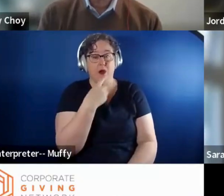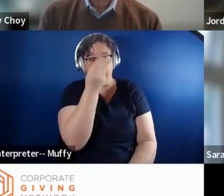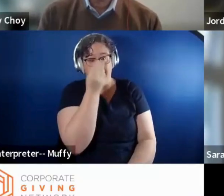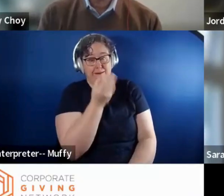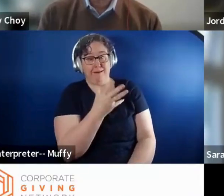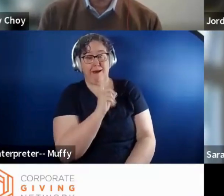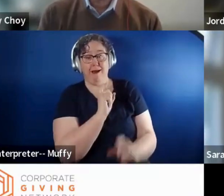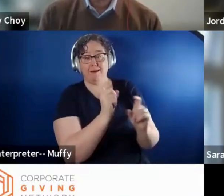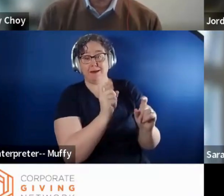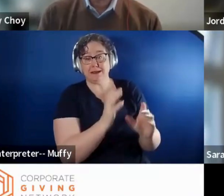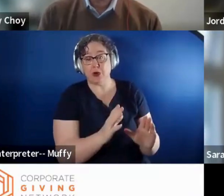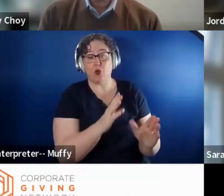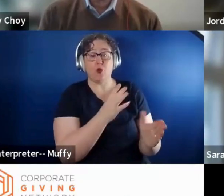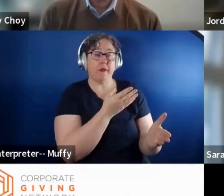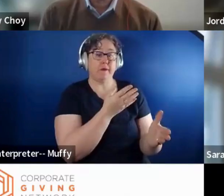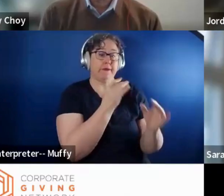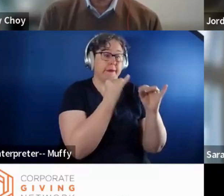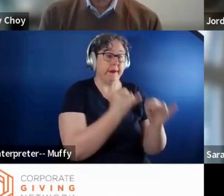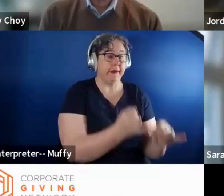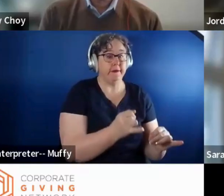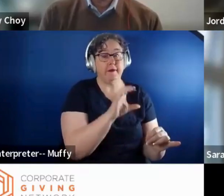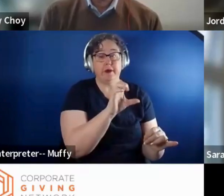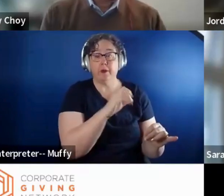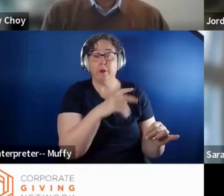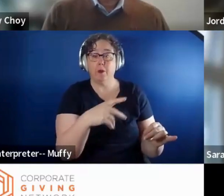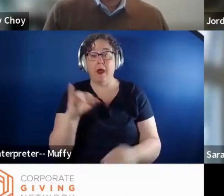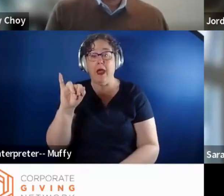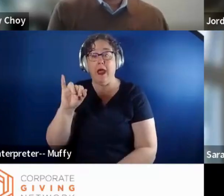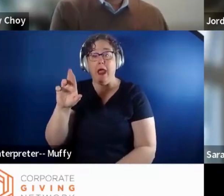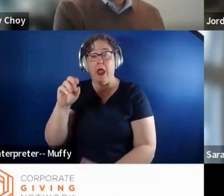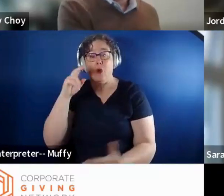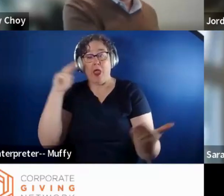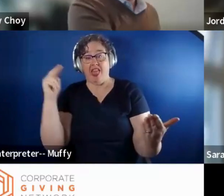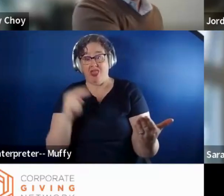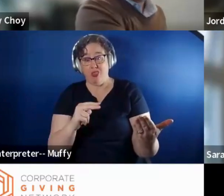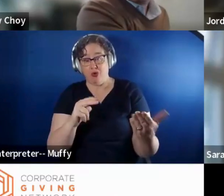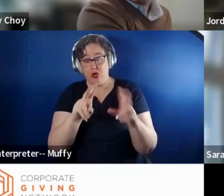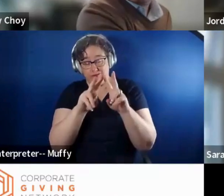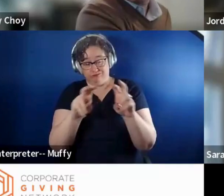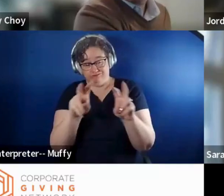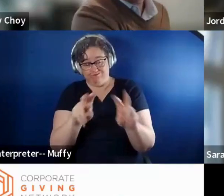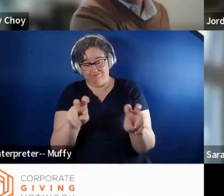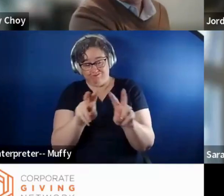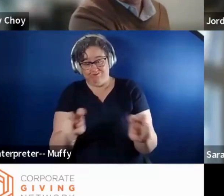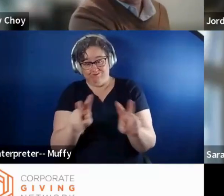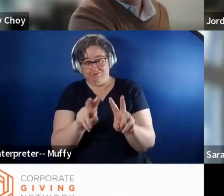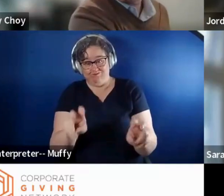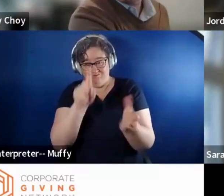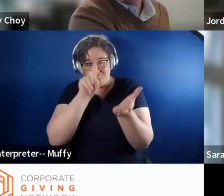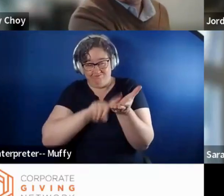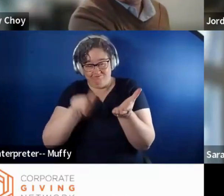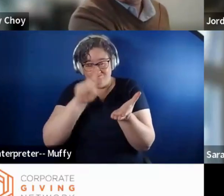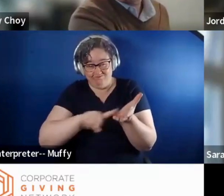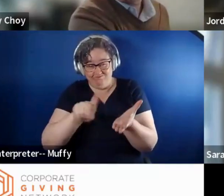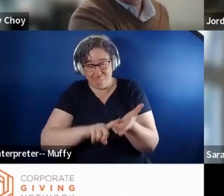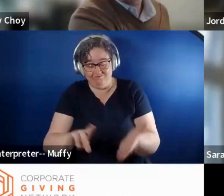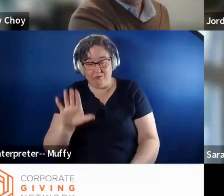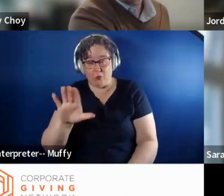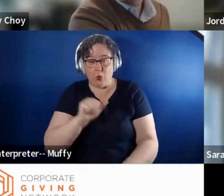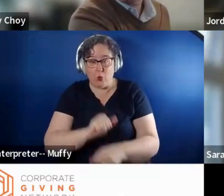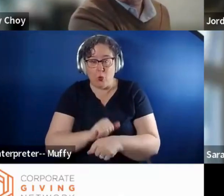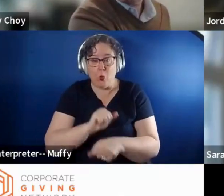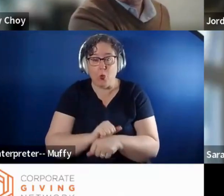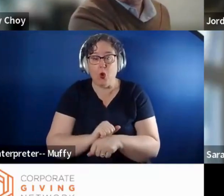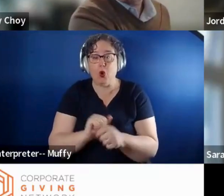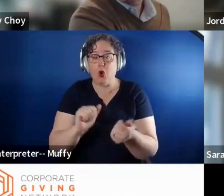individual donor, whether it's a corporate donor, is that the IRS has looked at you very, very carefully. They've examined the work you do, how you do it,